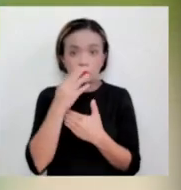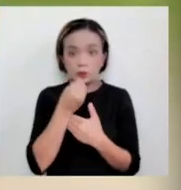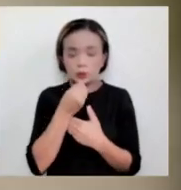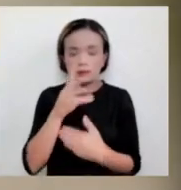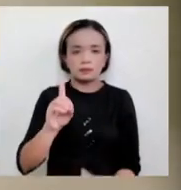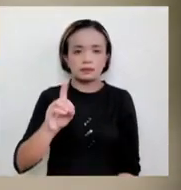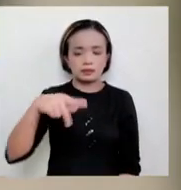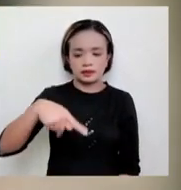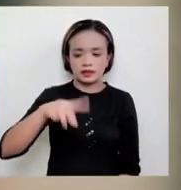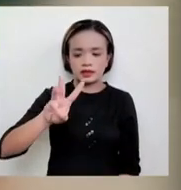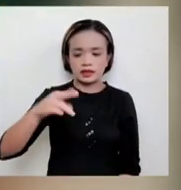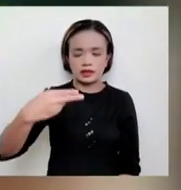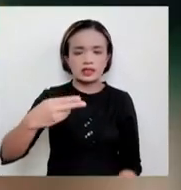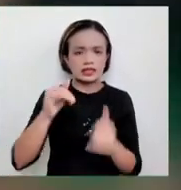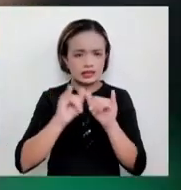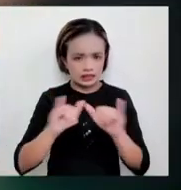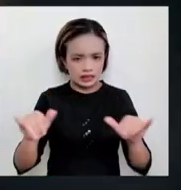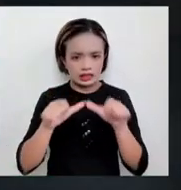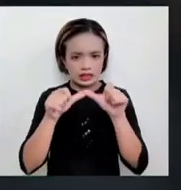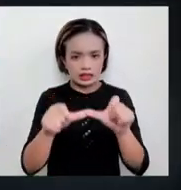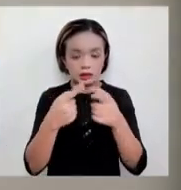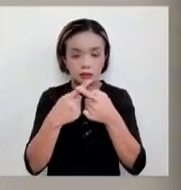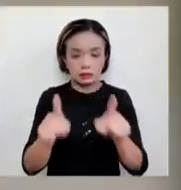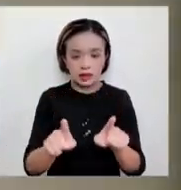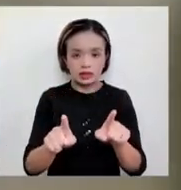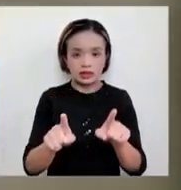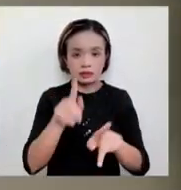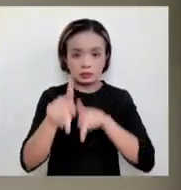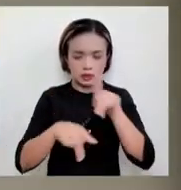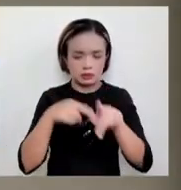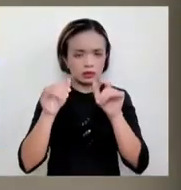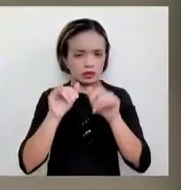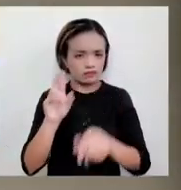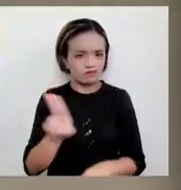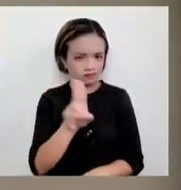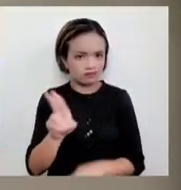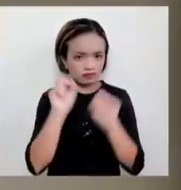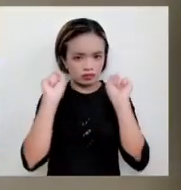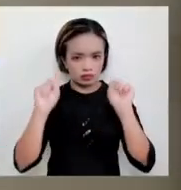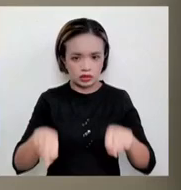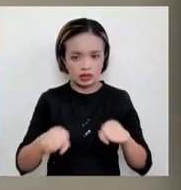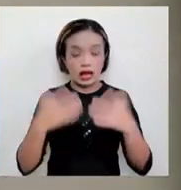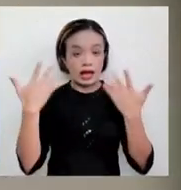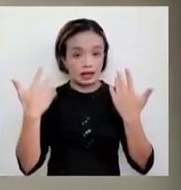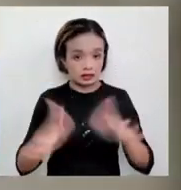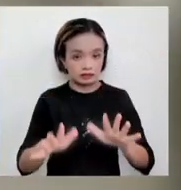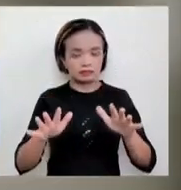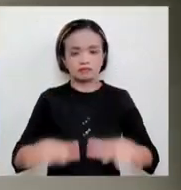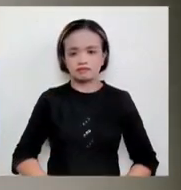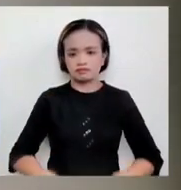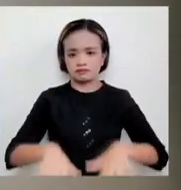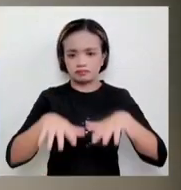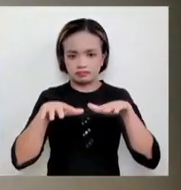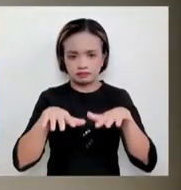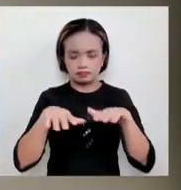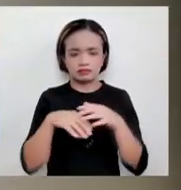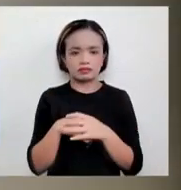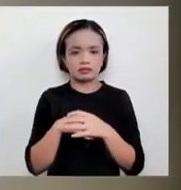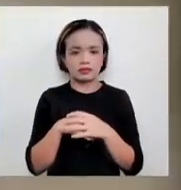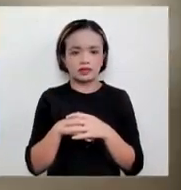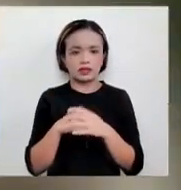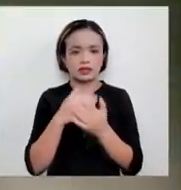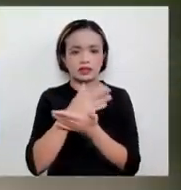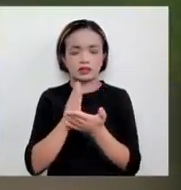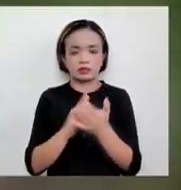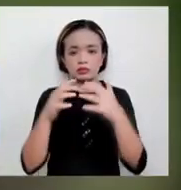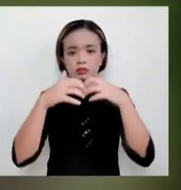still underway but is already being used by the residents. After the flooding, only the bridge remained while both sides collapsed.